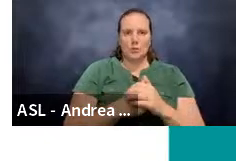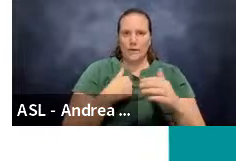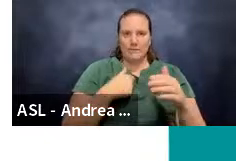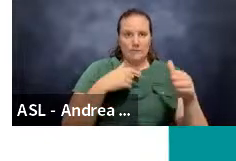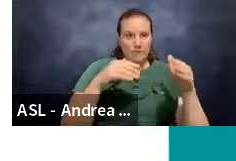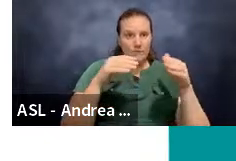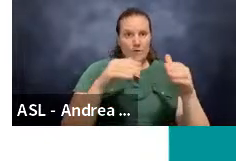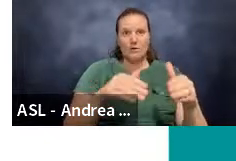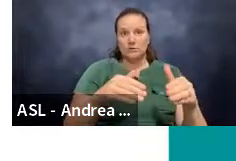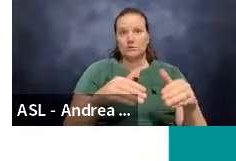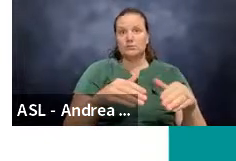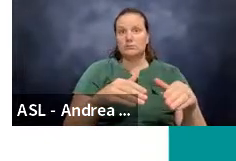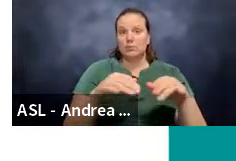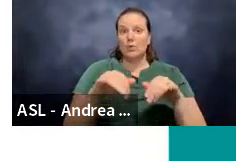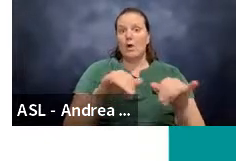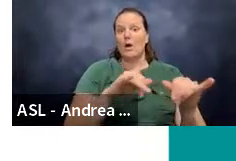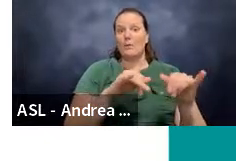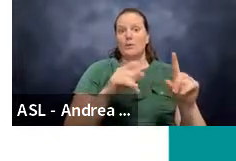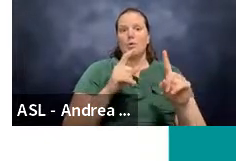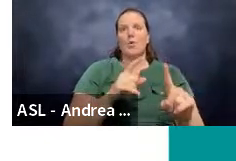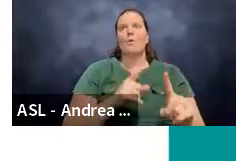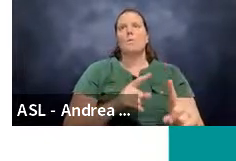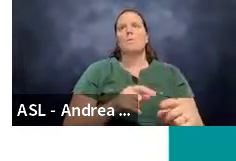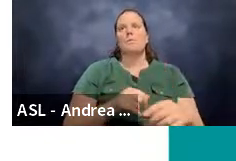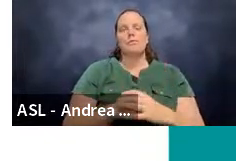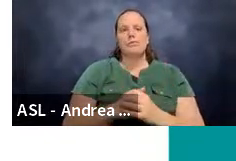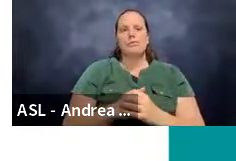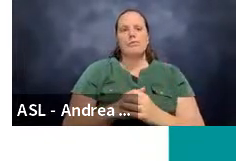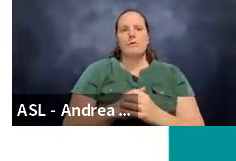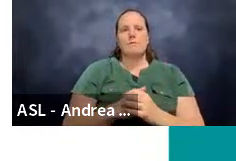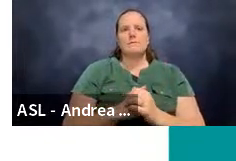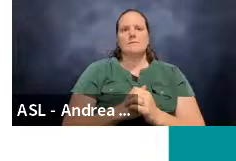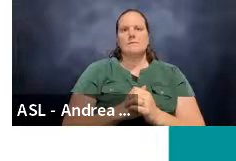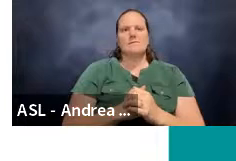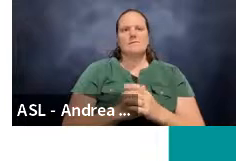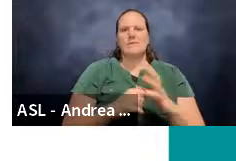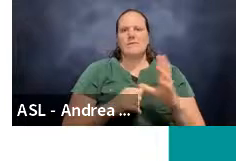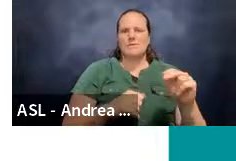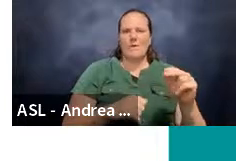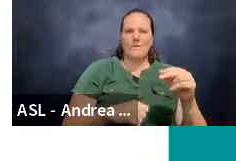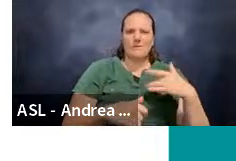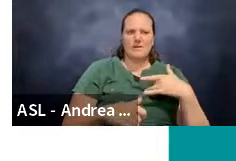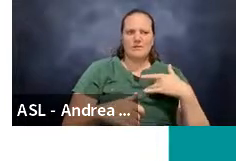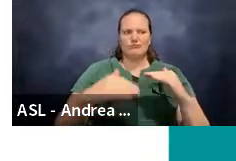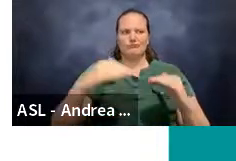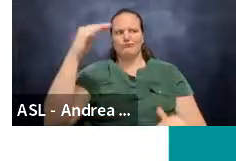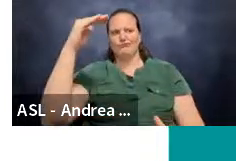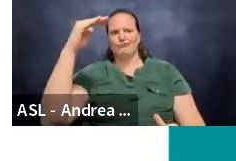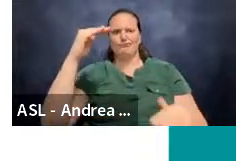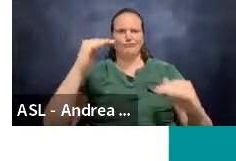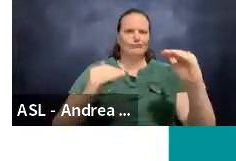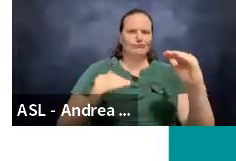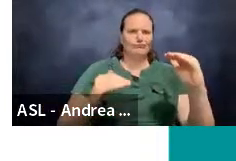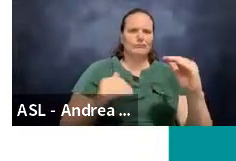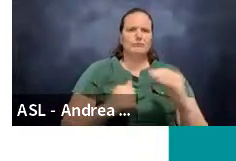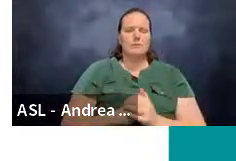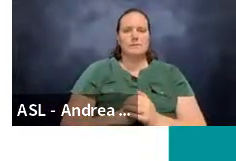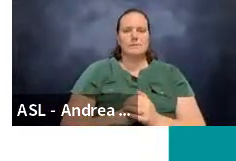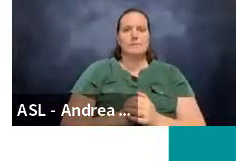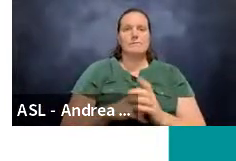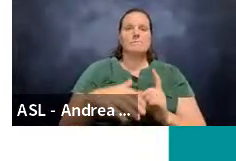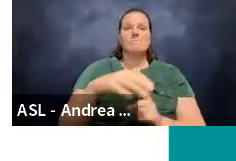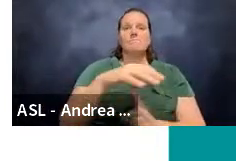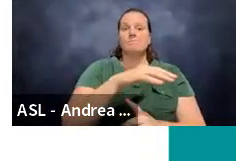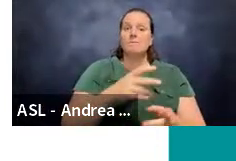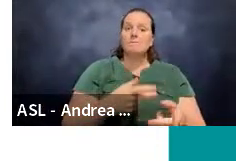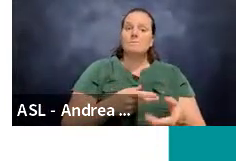on our common goal, to always be noticing the power dynamics in the room, to create space for multiple truths and